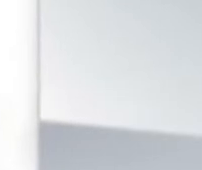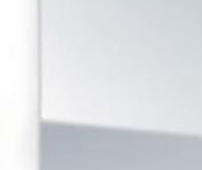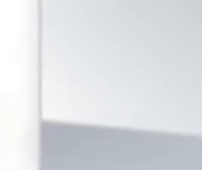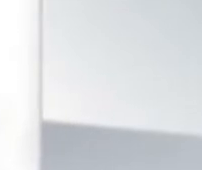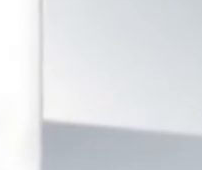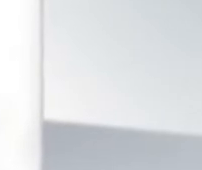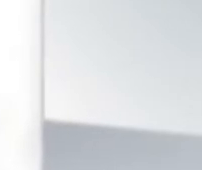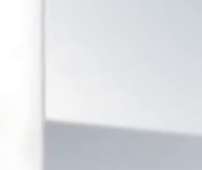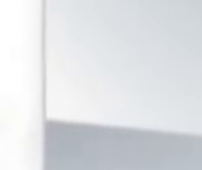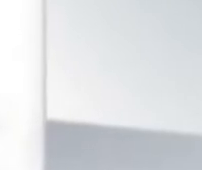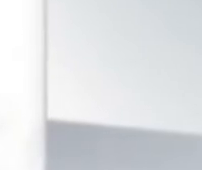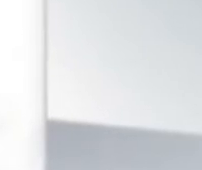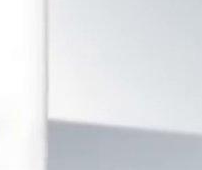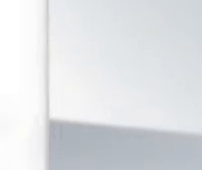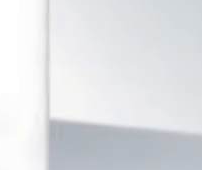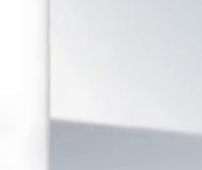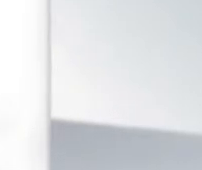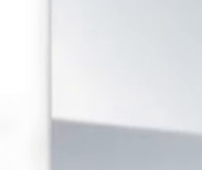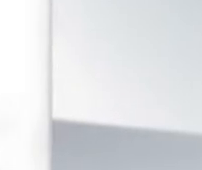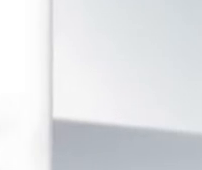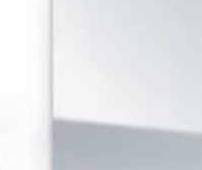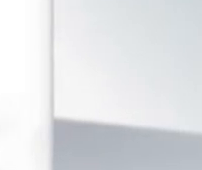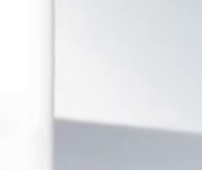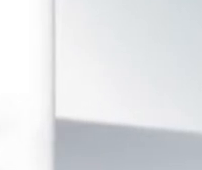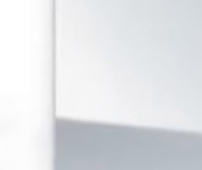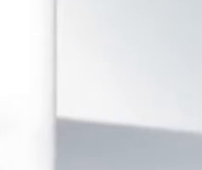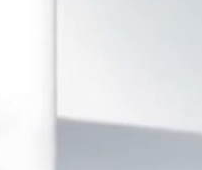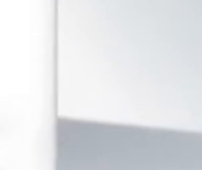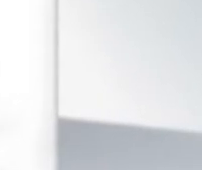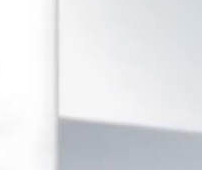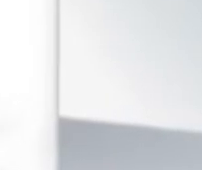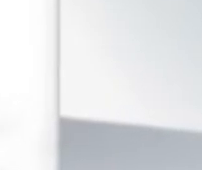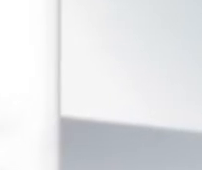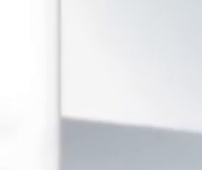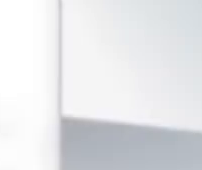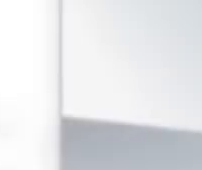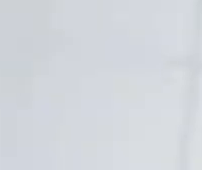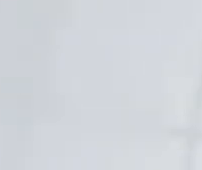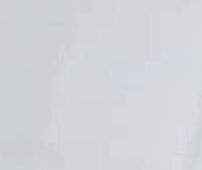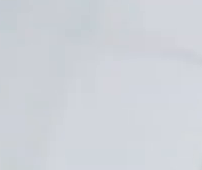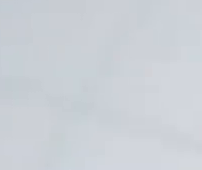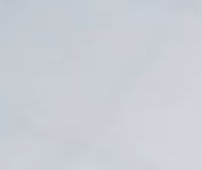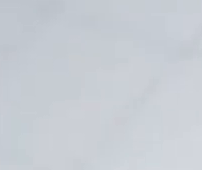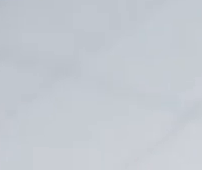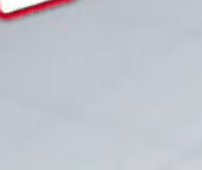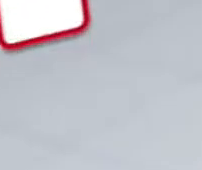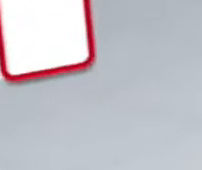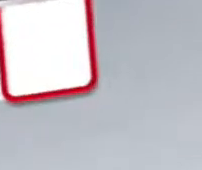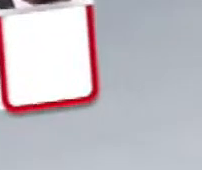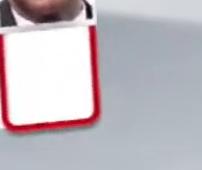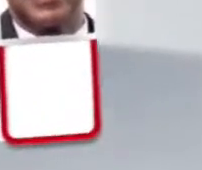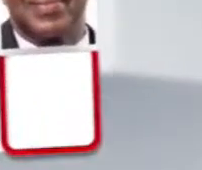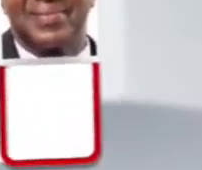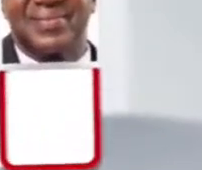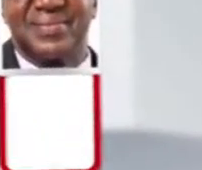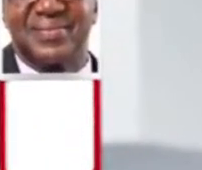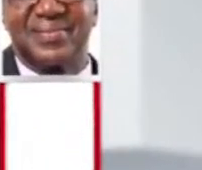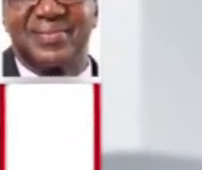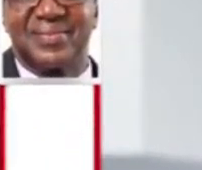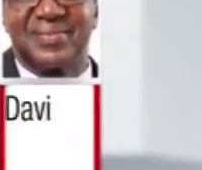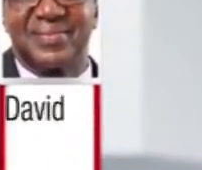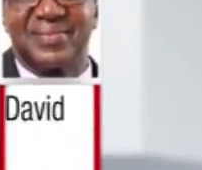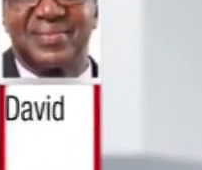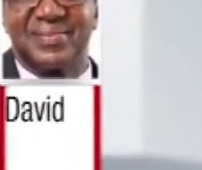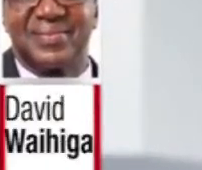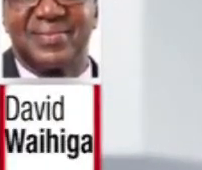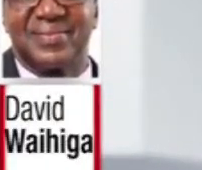of Azimio Coalition Party, UDA's William Ruto, Mwangi wa Iria of Usawa kwa Wote, Ekuru Aukot of the Third Way